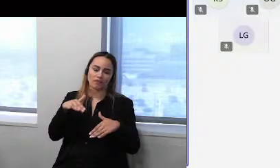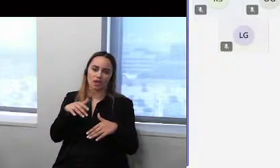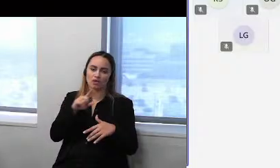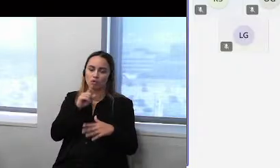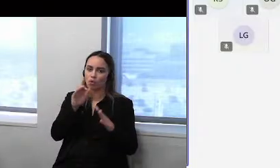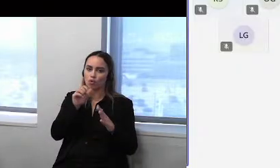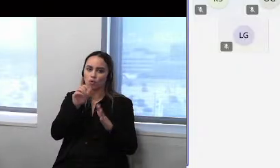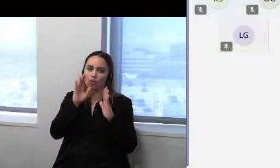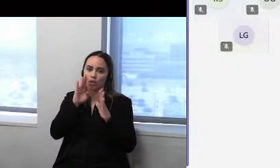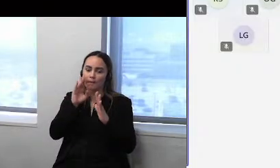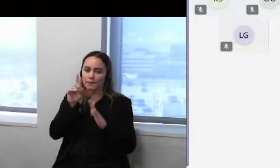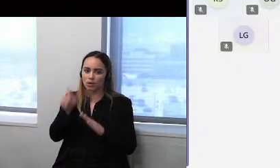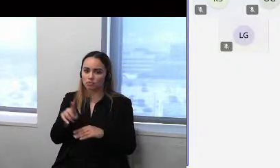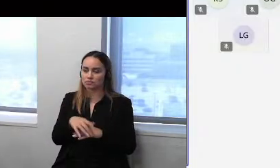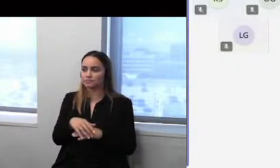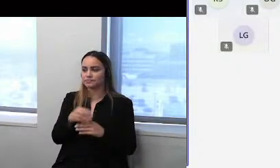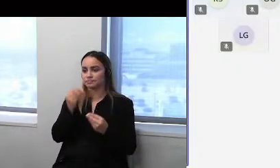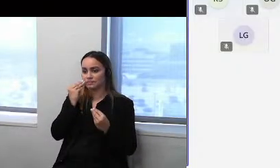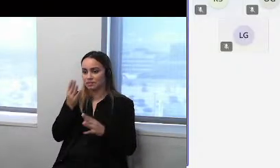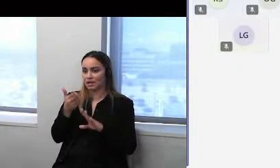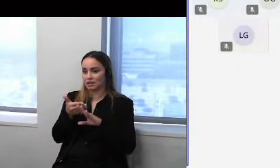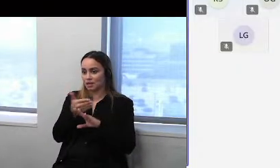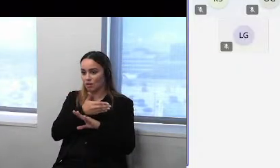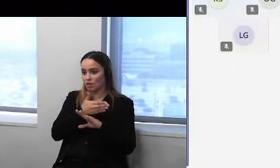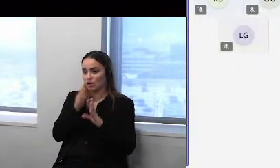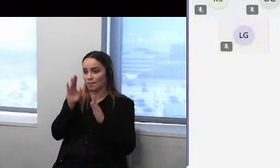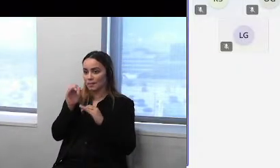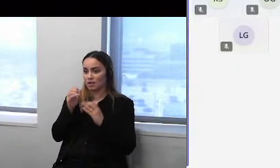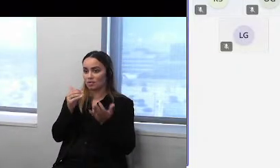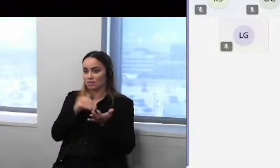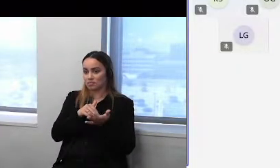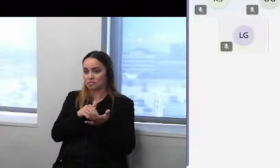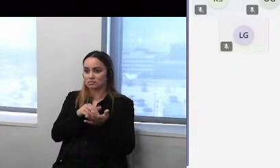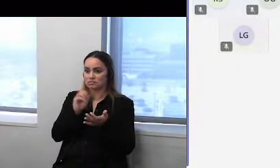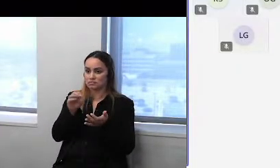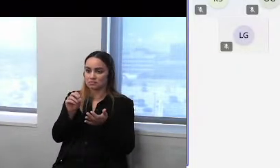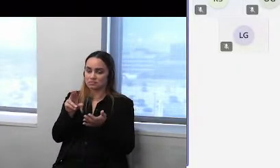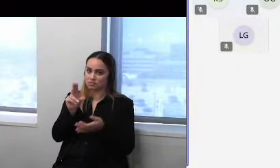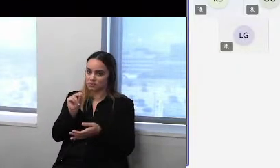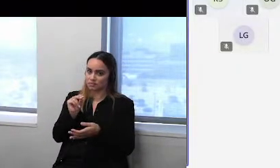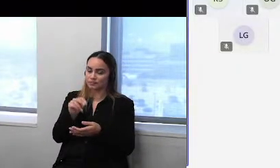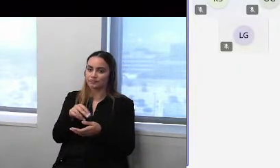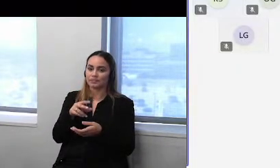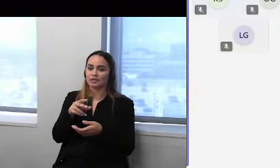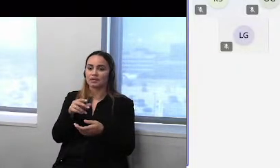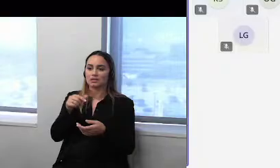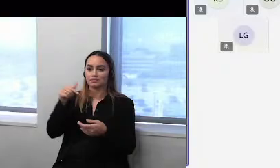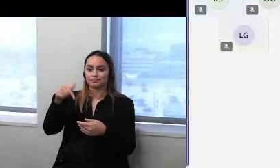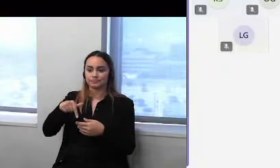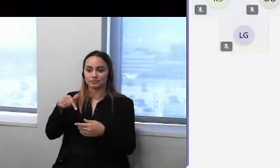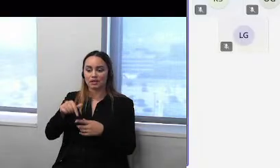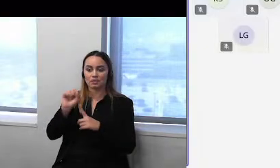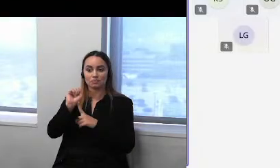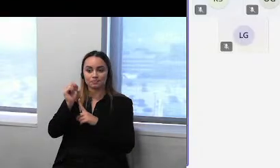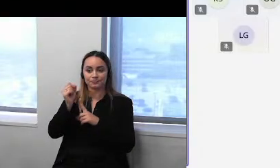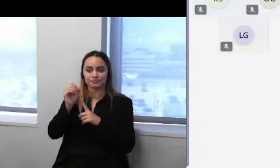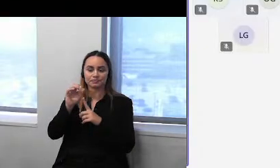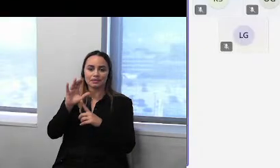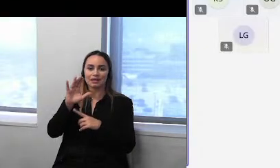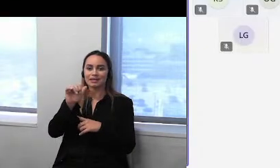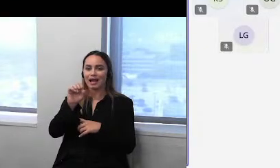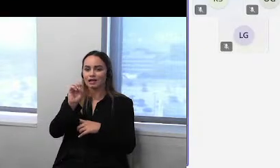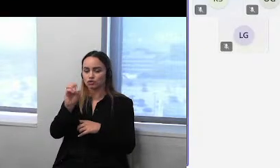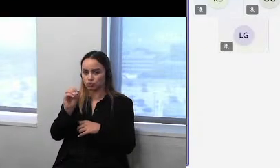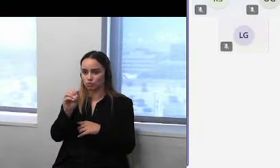said before, and I hope I don't have to say it again, the scope of this case is determined by the just and reasonable standard under